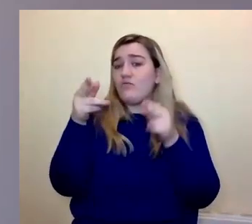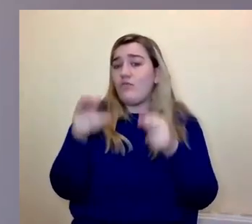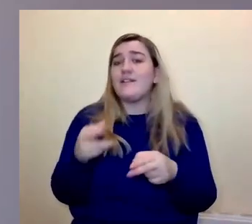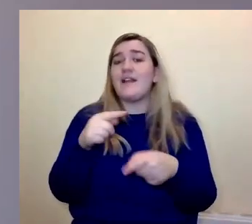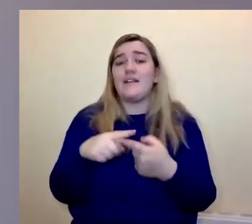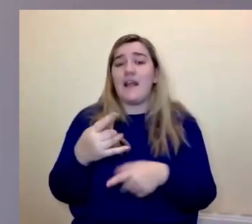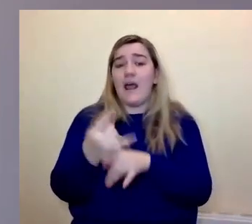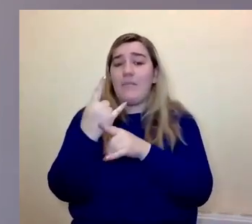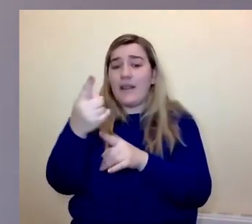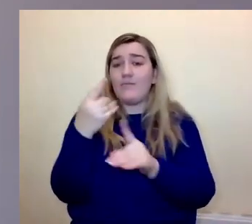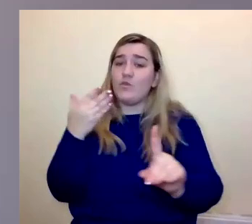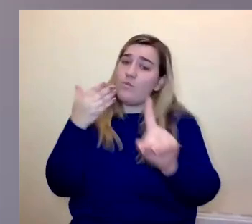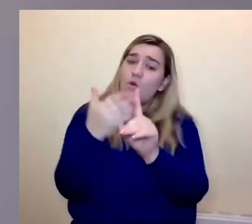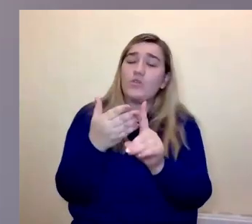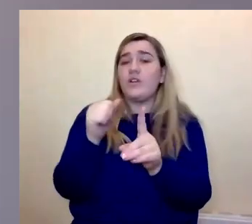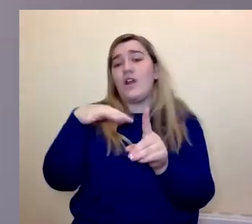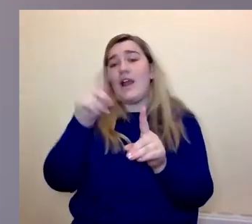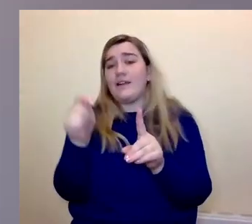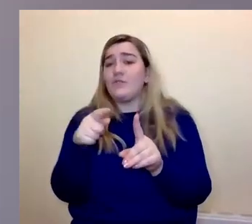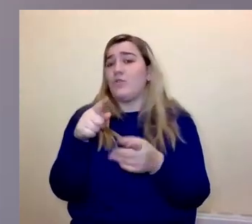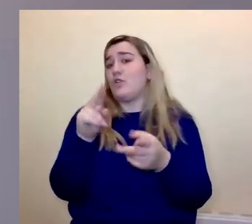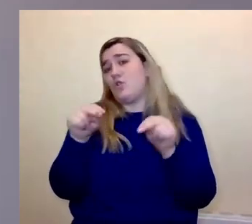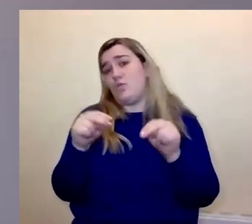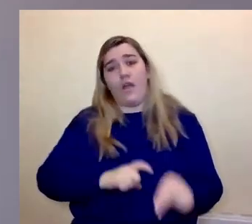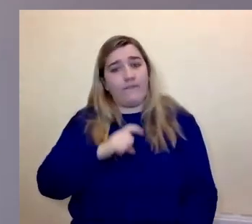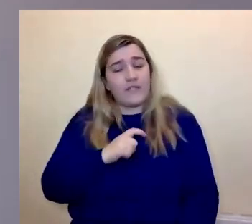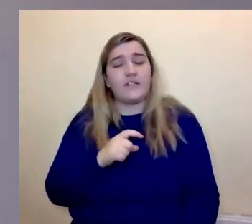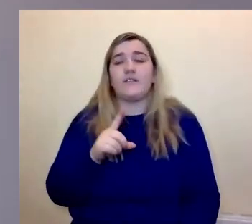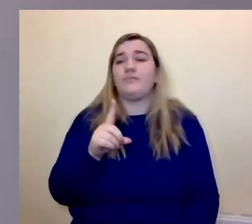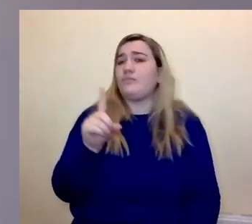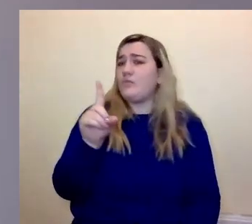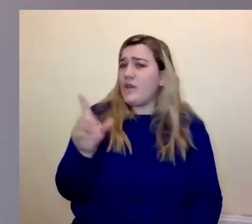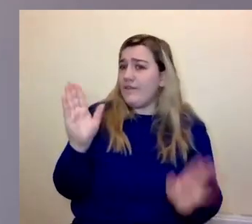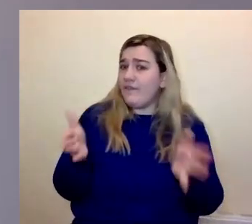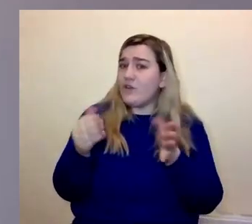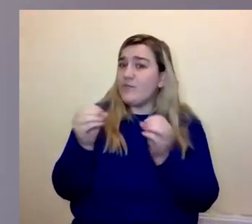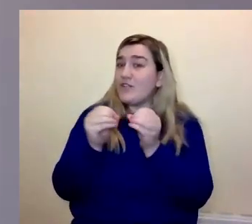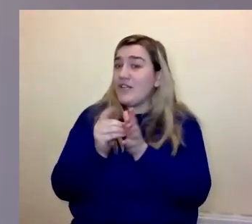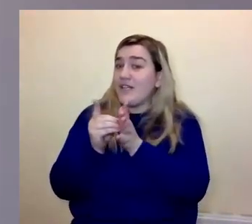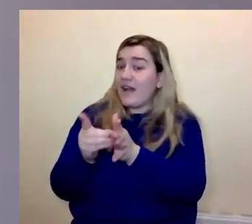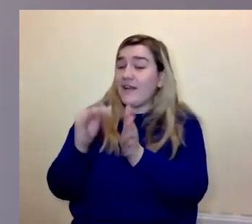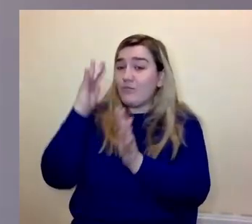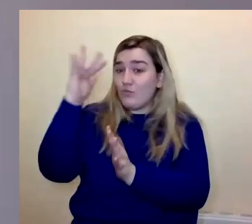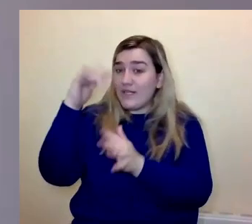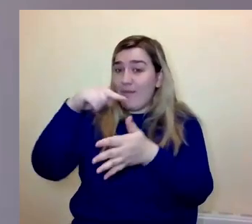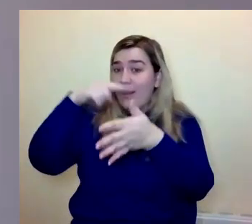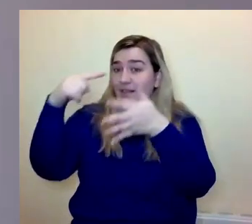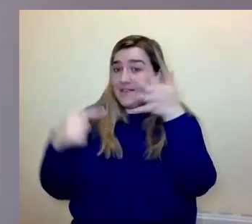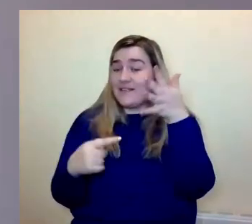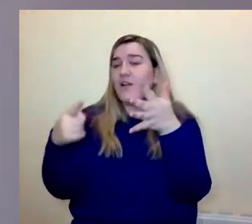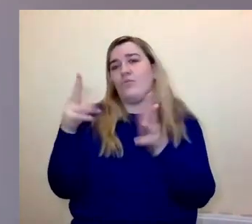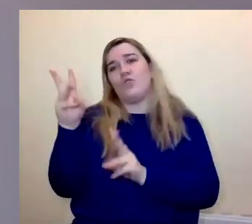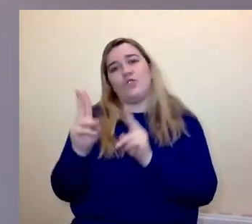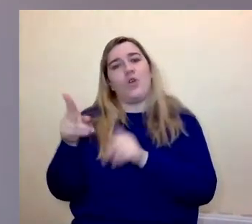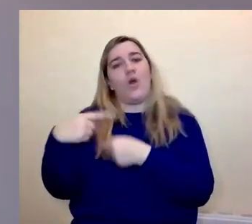to approach the Act and the new framework with confidence. Derval has mentioned the guiding principles. And we must always bring our thinking back to those